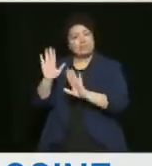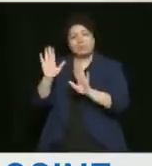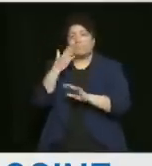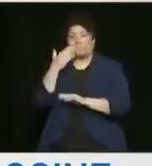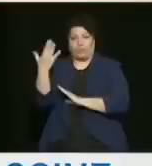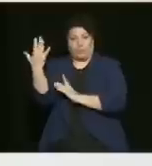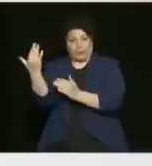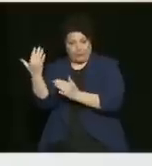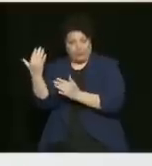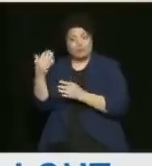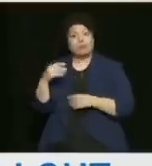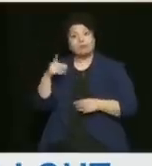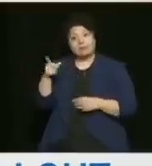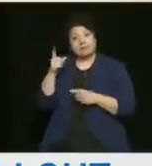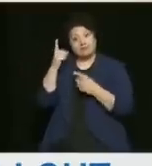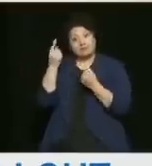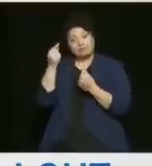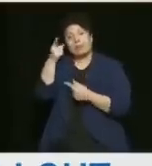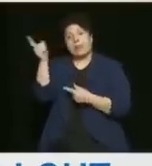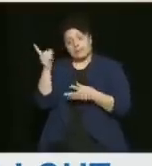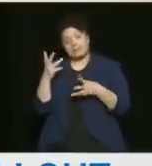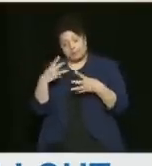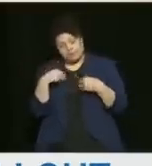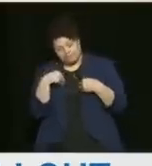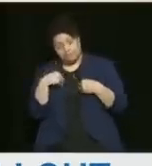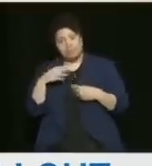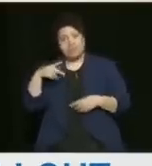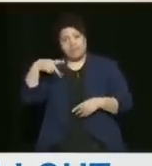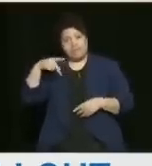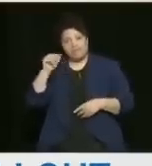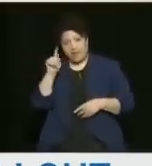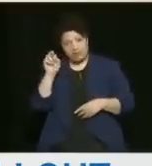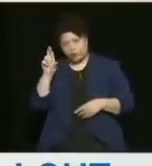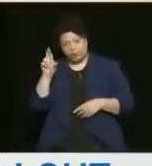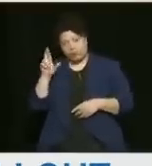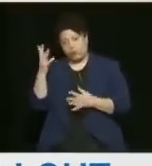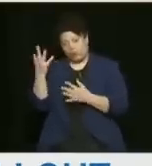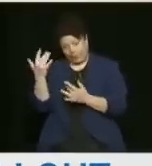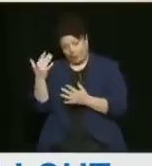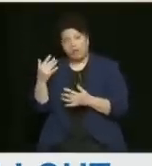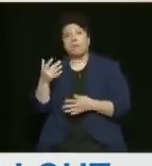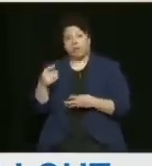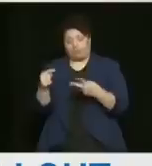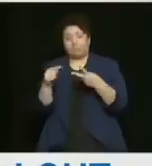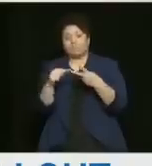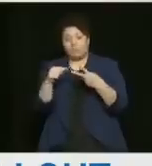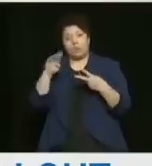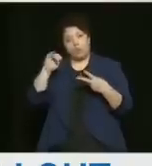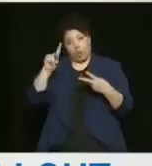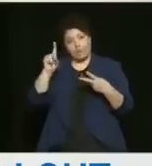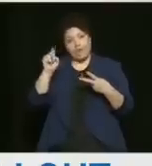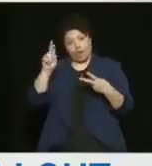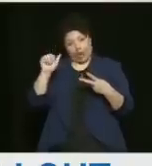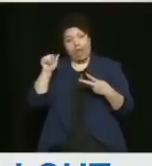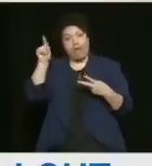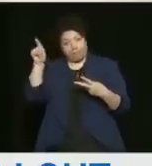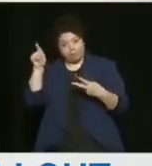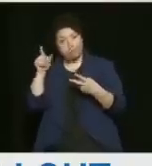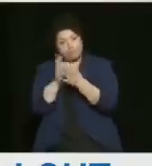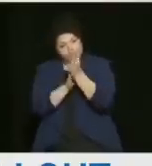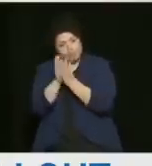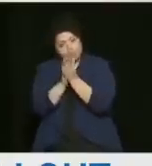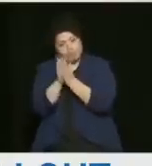won't sort of expect to receive the Pfizer vaccine, but they would like the Moderna vaccine. So here we go in terms of, I think, good